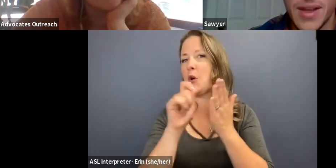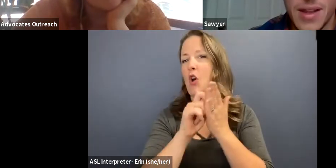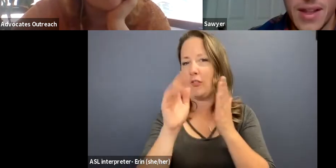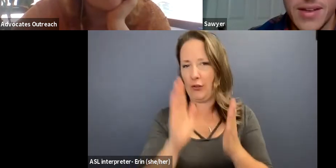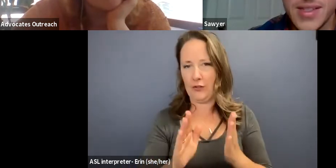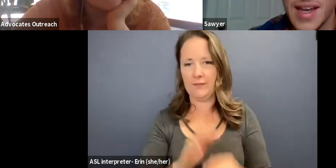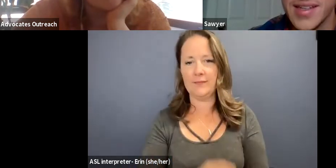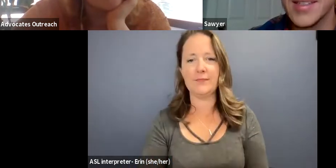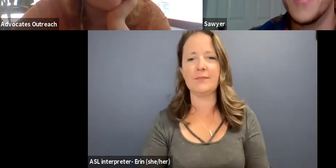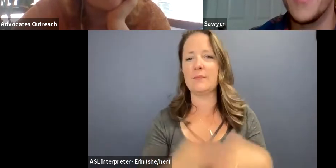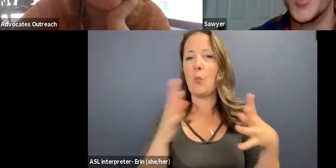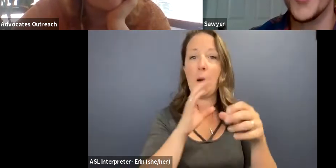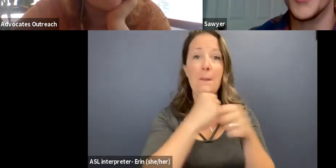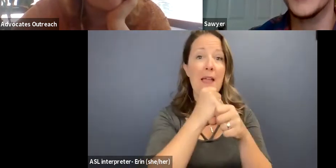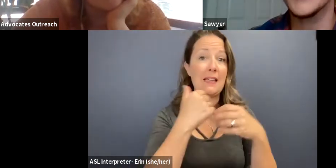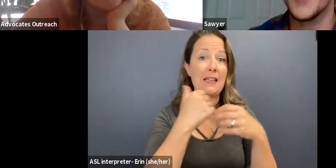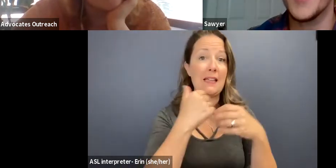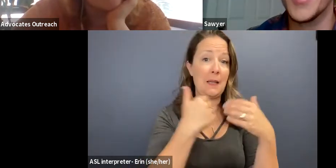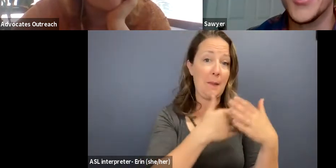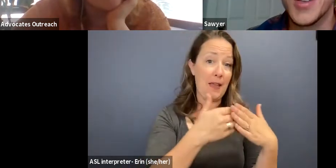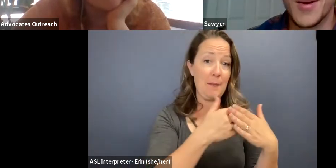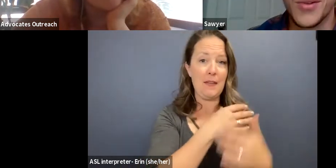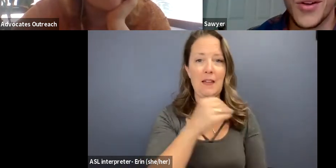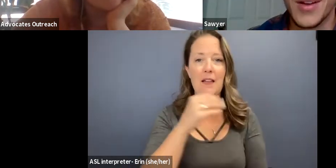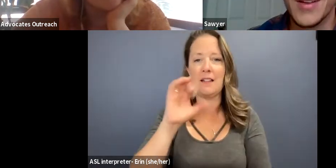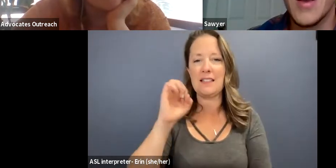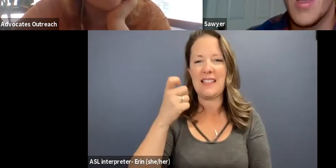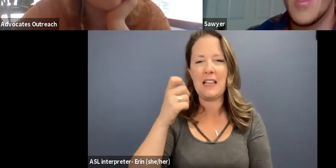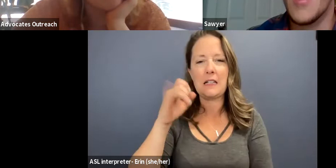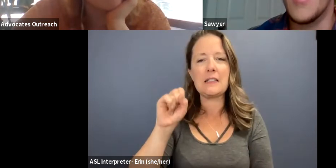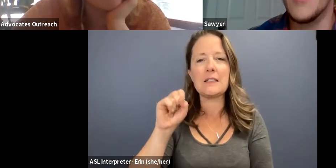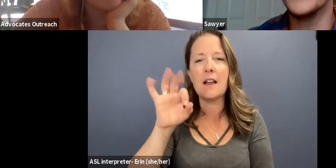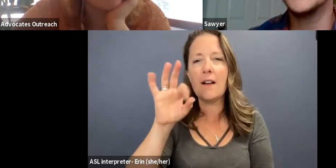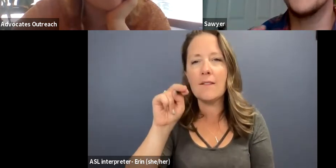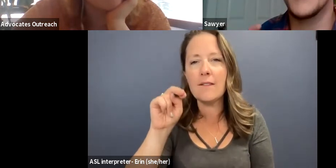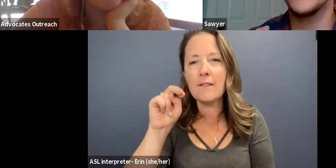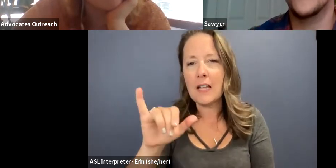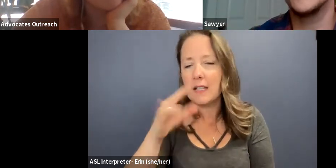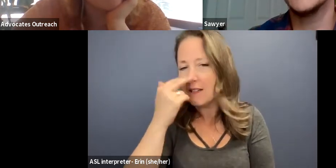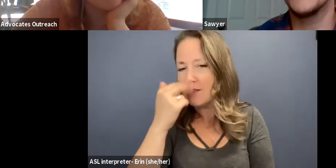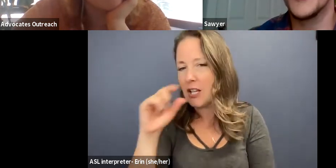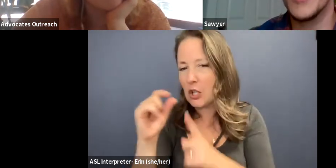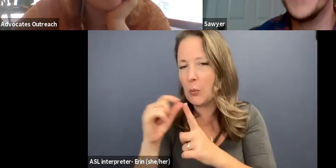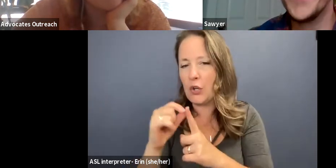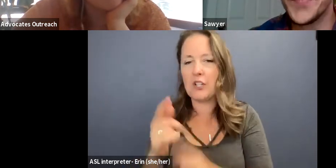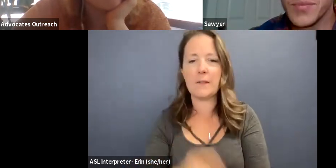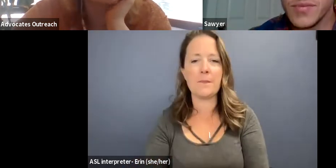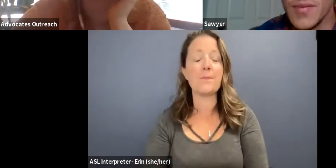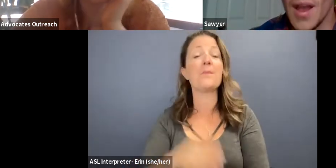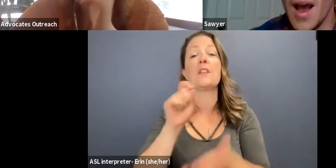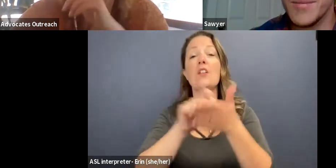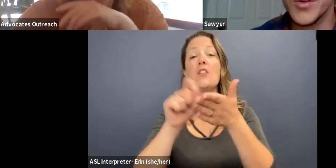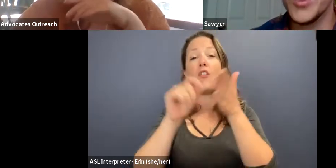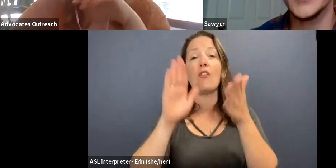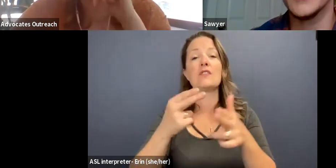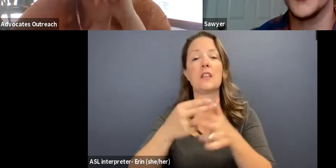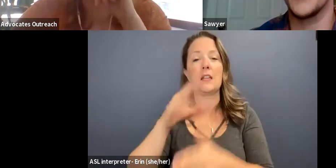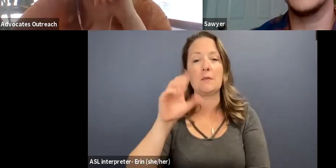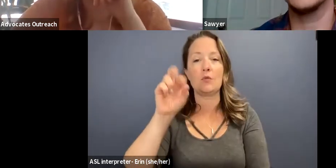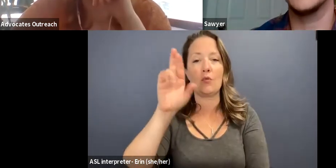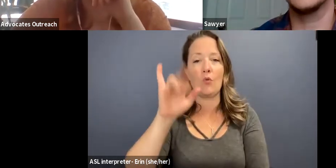But really there's no script that you have to follow. There's not like exact words that you